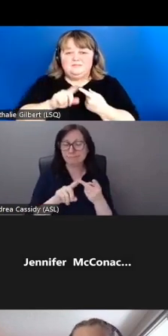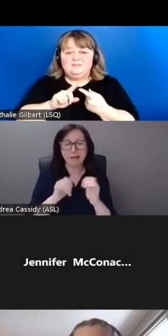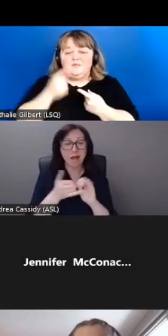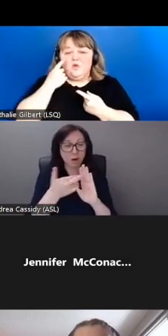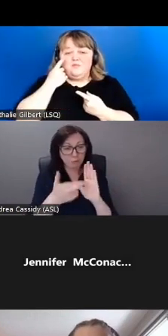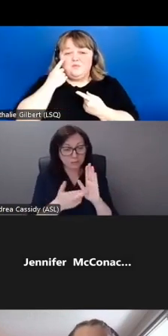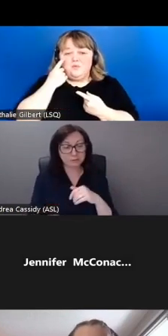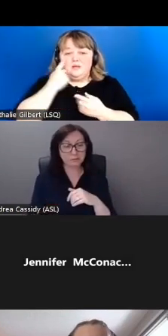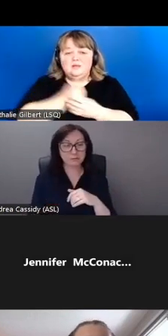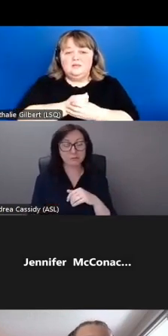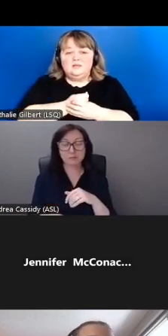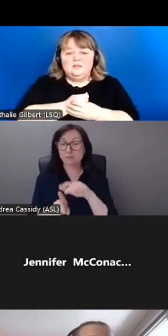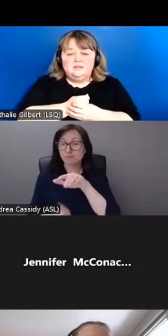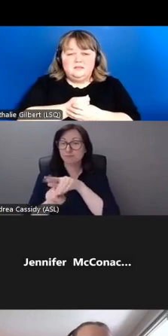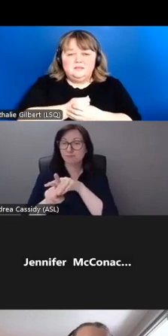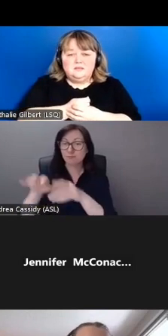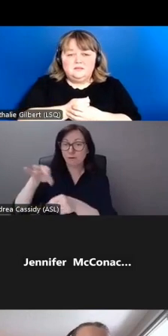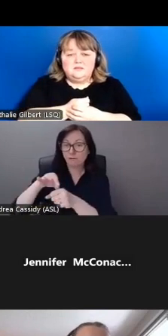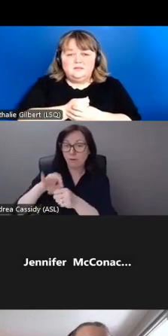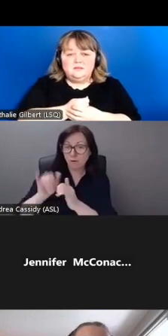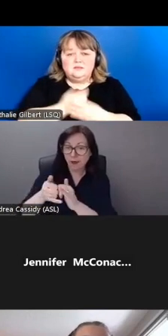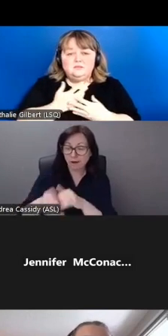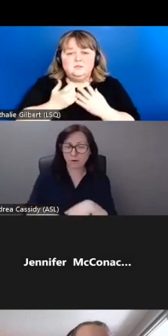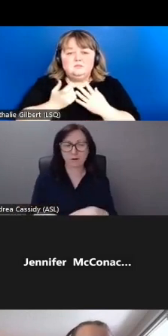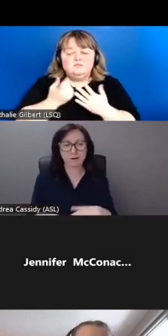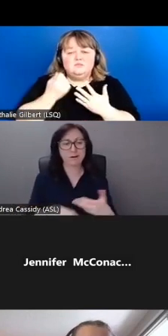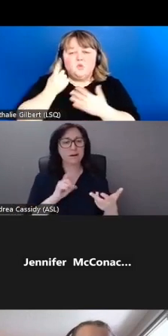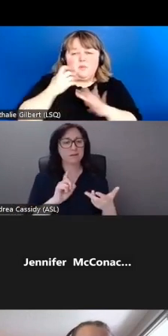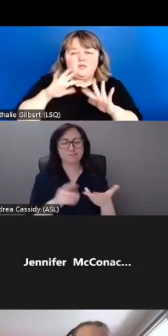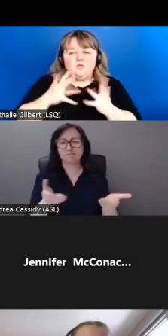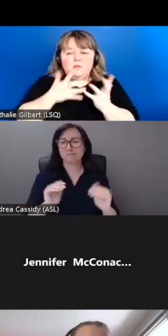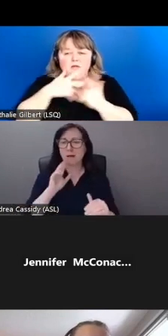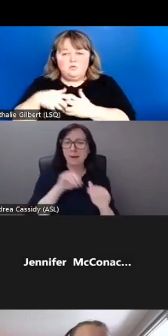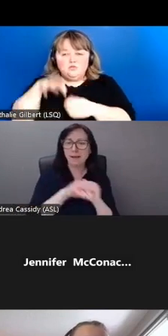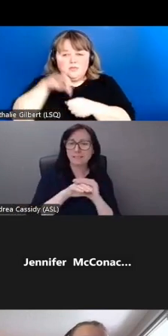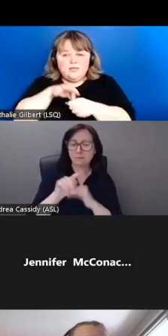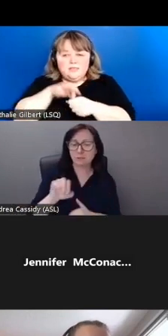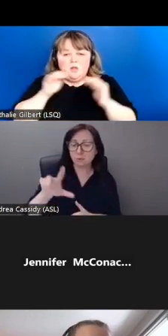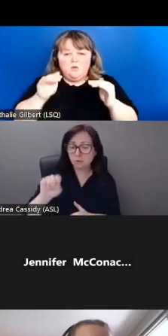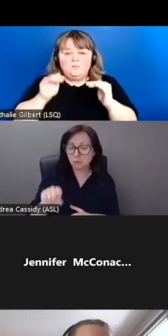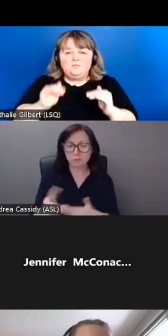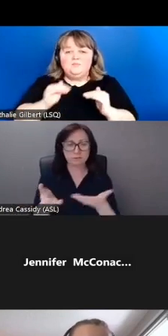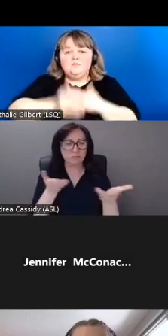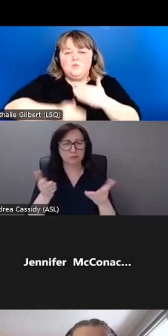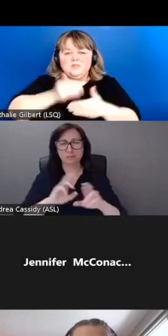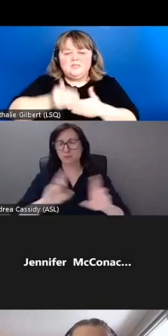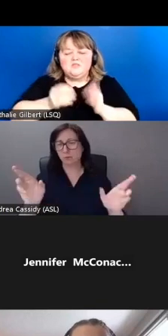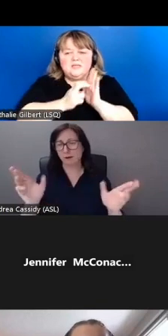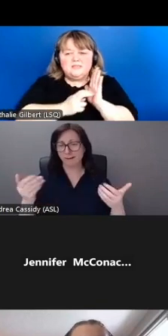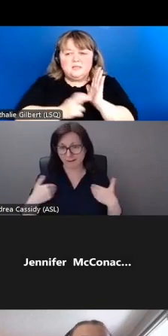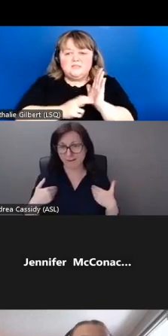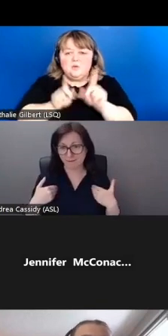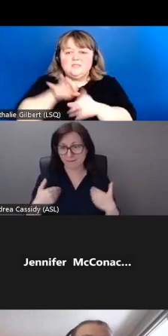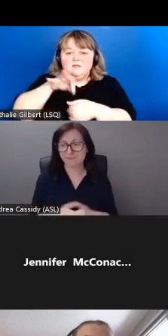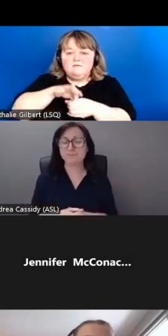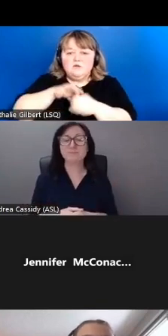voting process, and then all the accessibility tools and services we have at the polls or otherwise